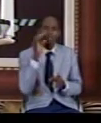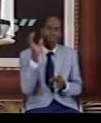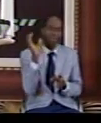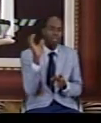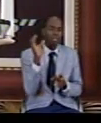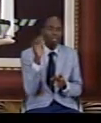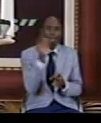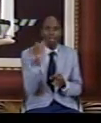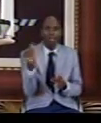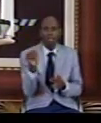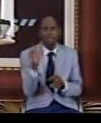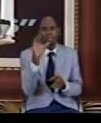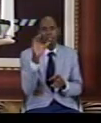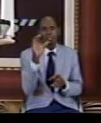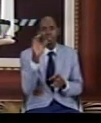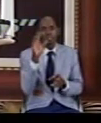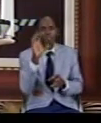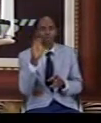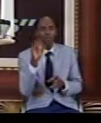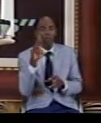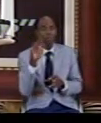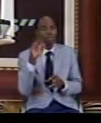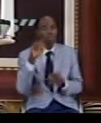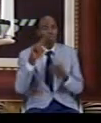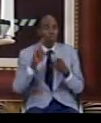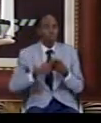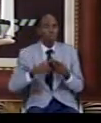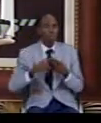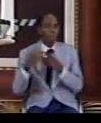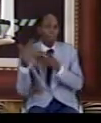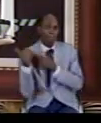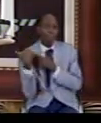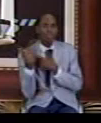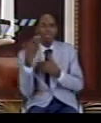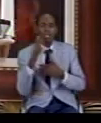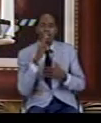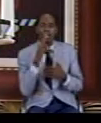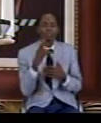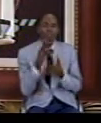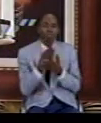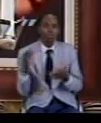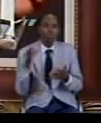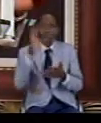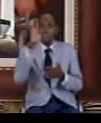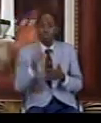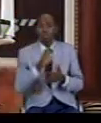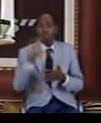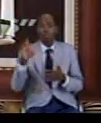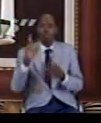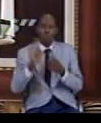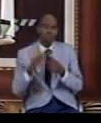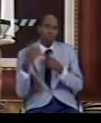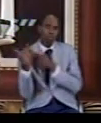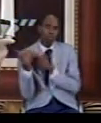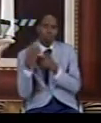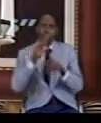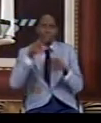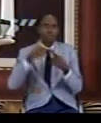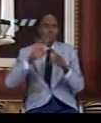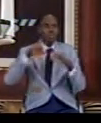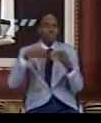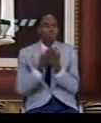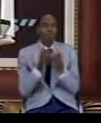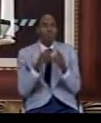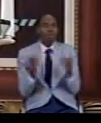life is new. All things are passed away. Behold, all things have become new. And then you get to your office, so you get home, and